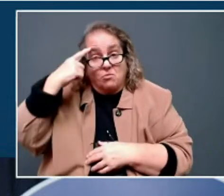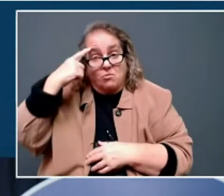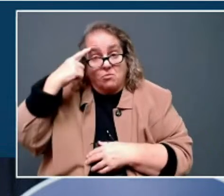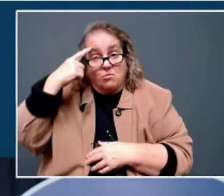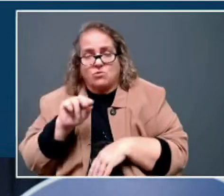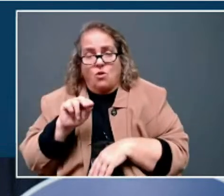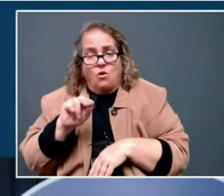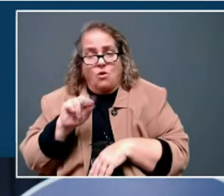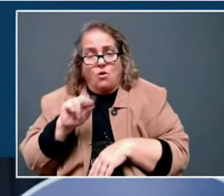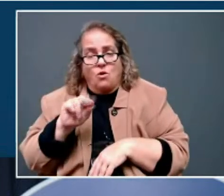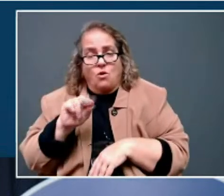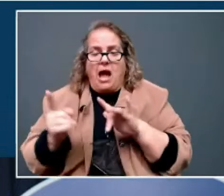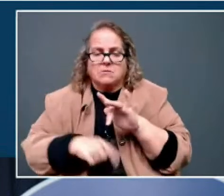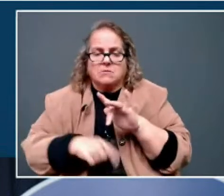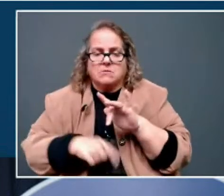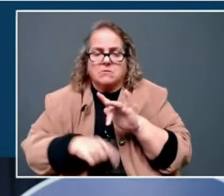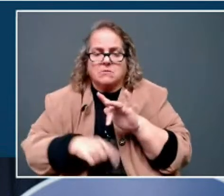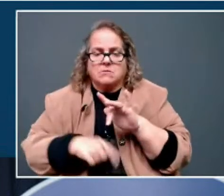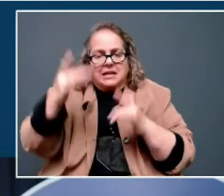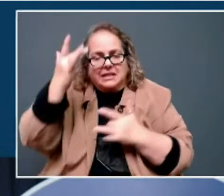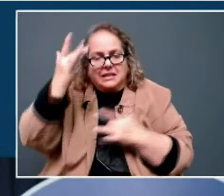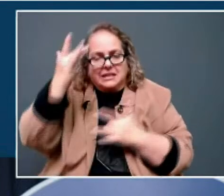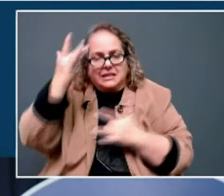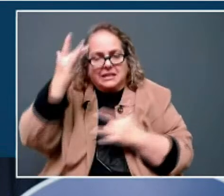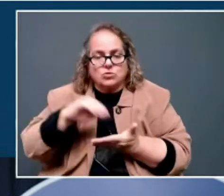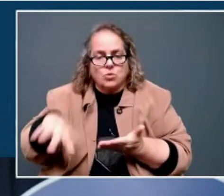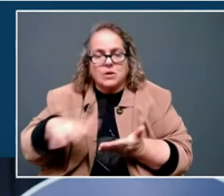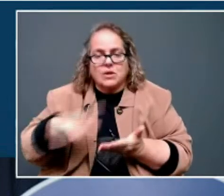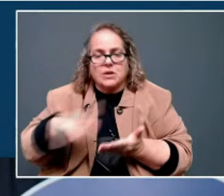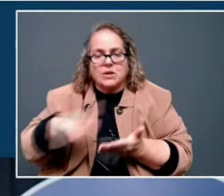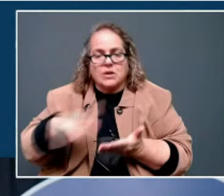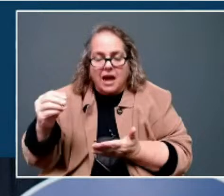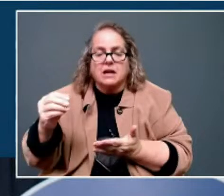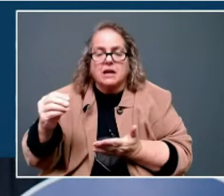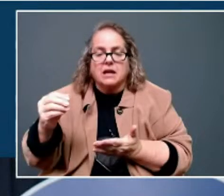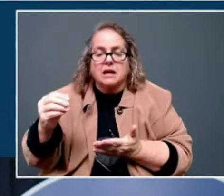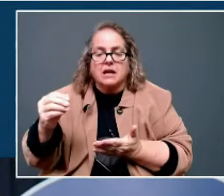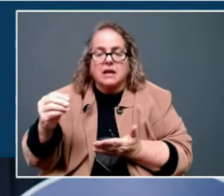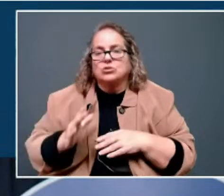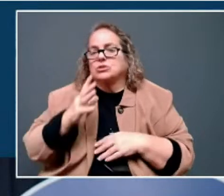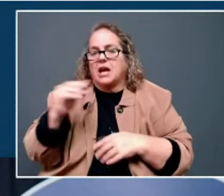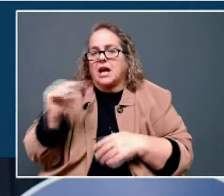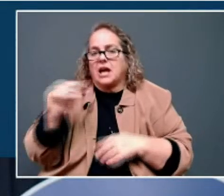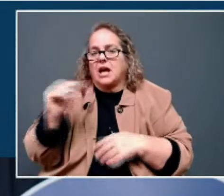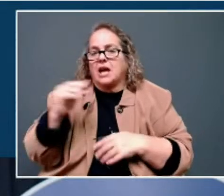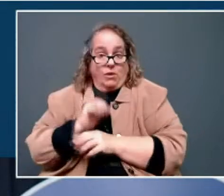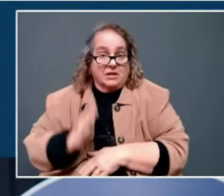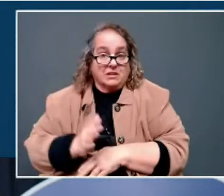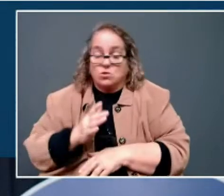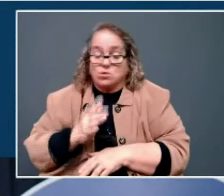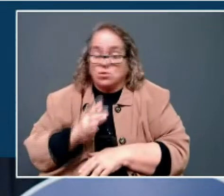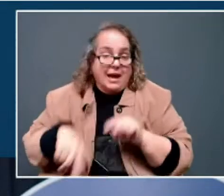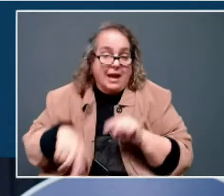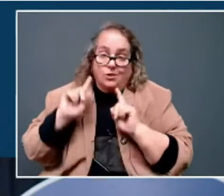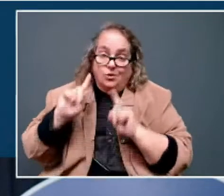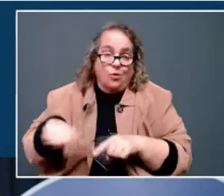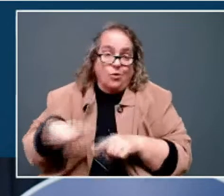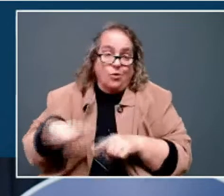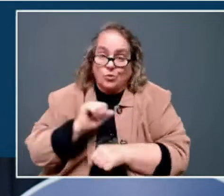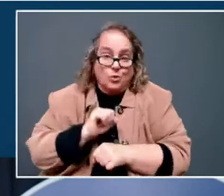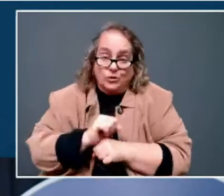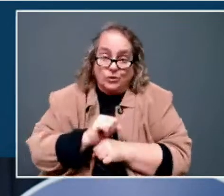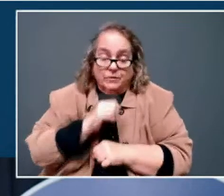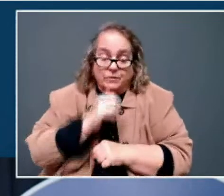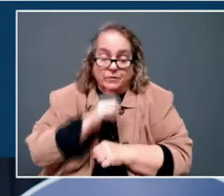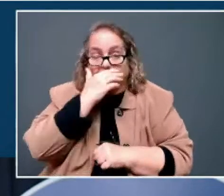ill employees and students who don't report to work or to school. The final slide, if you could, please. So